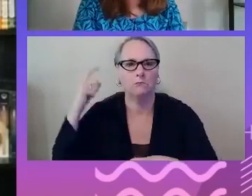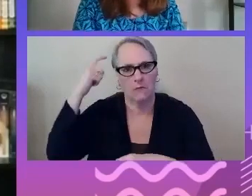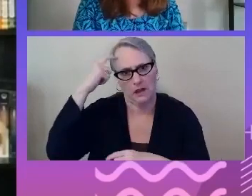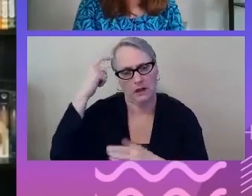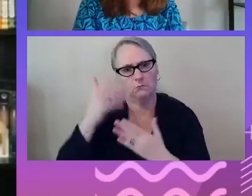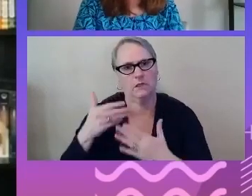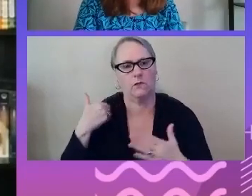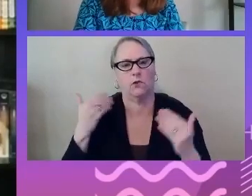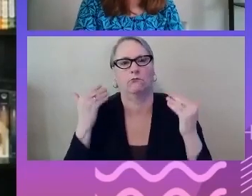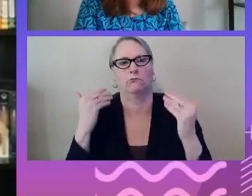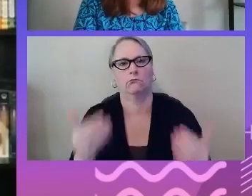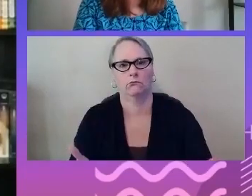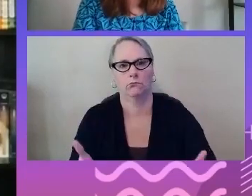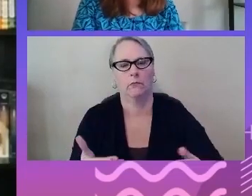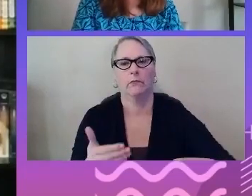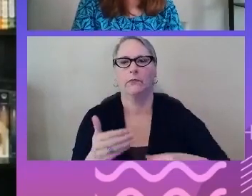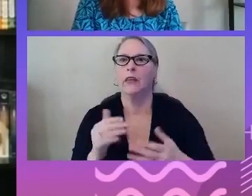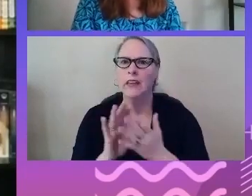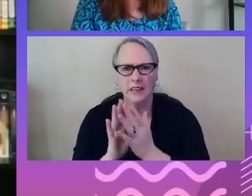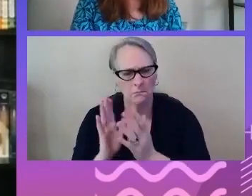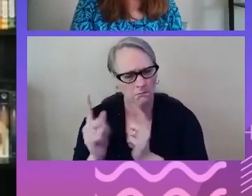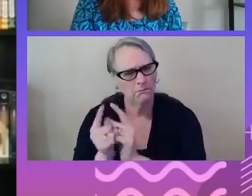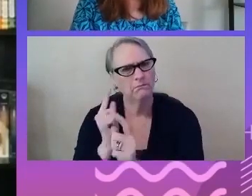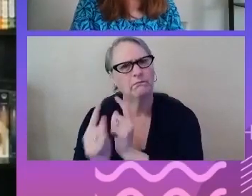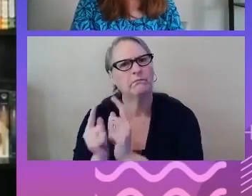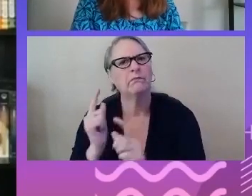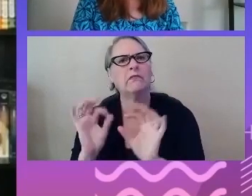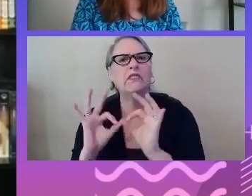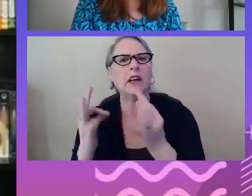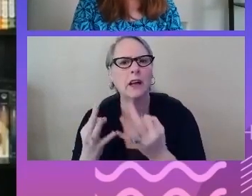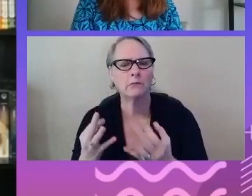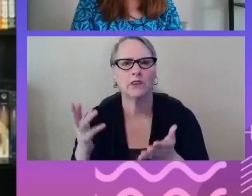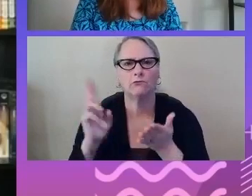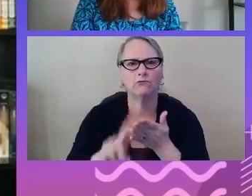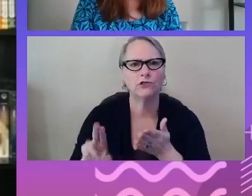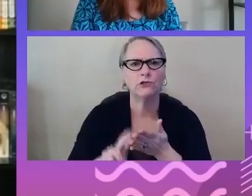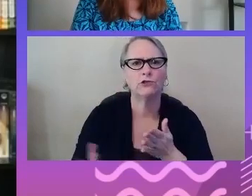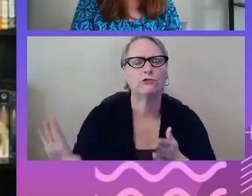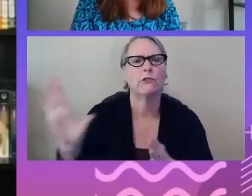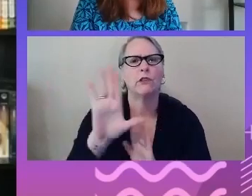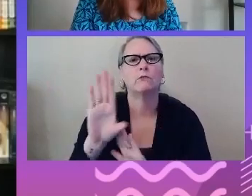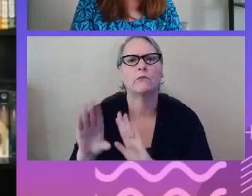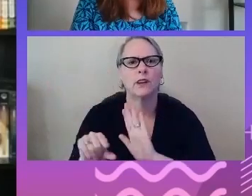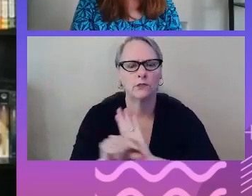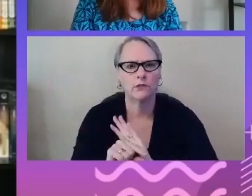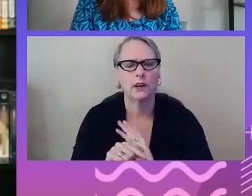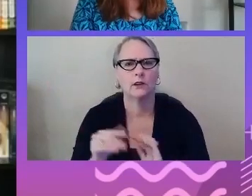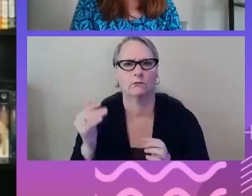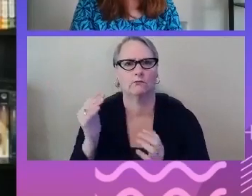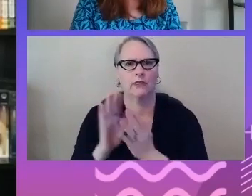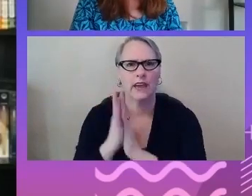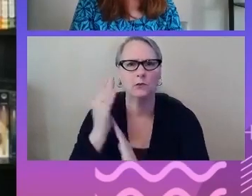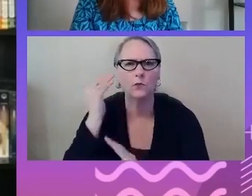that is to get to know the family, research the families, research their backgrounds. And just because you